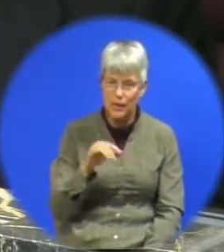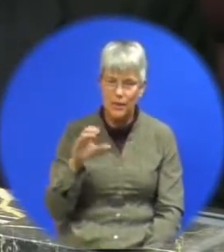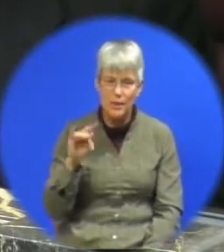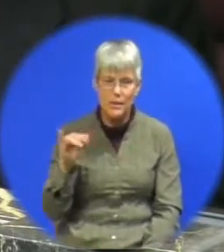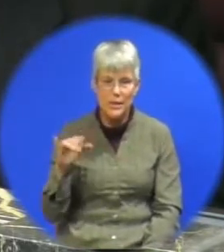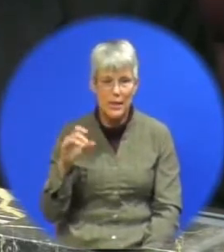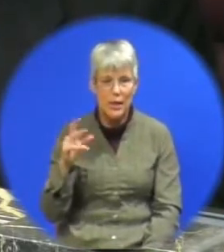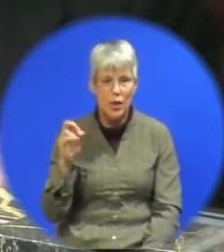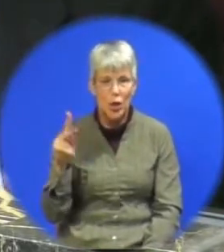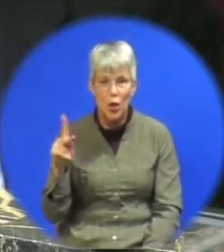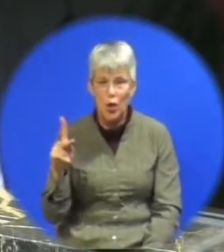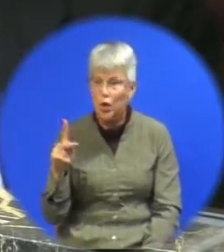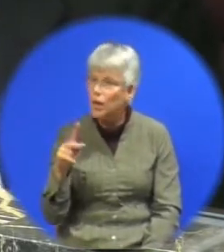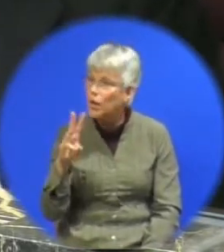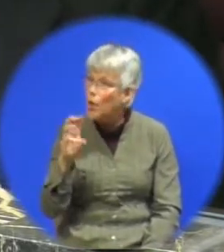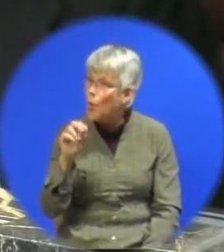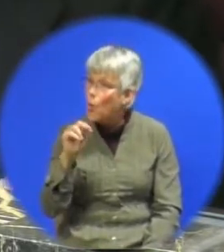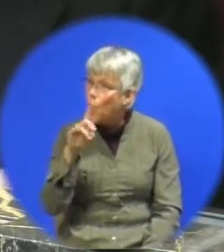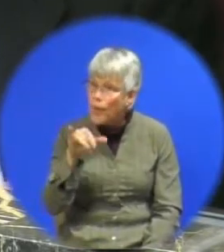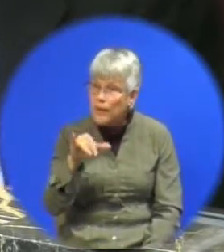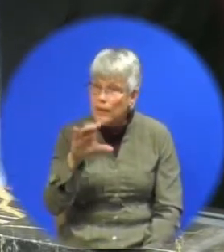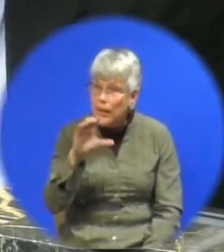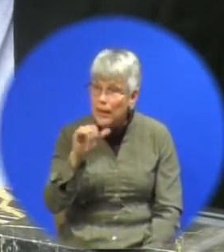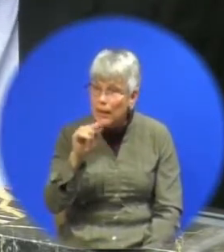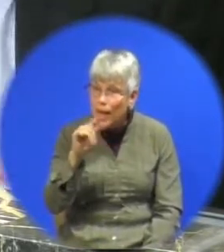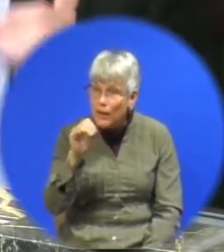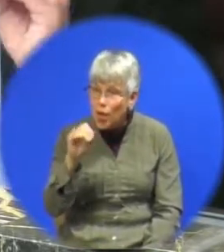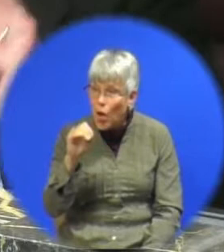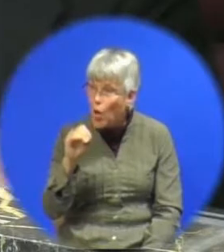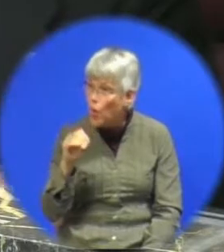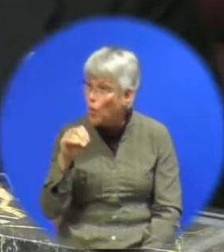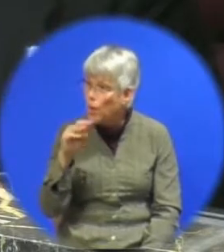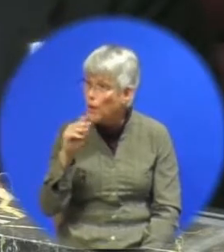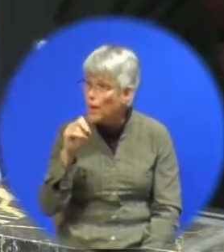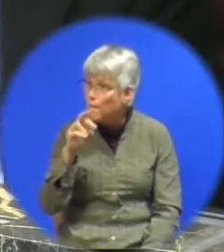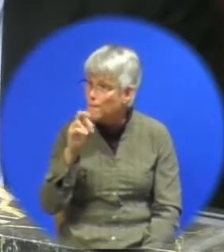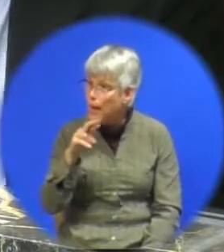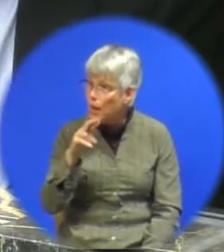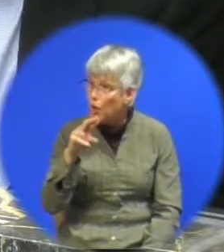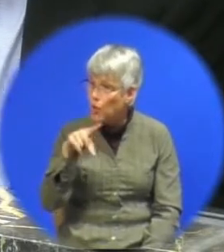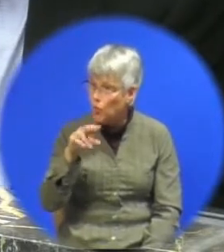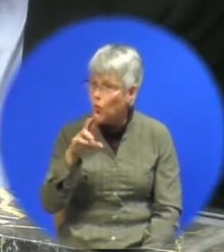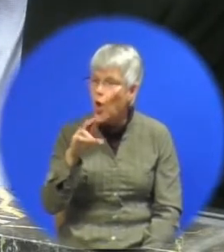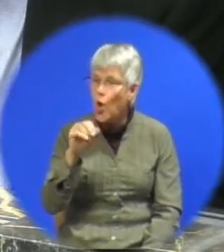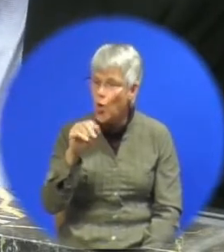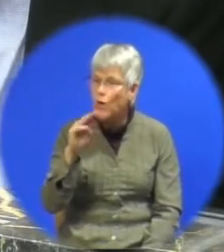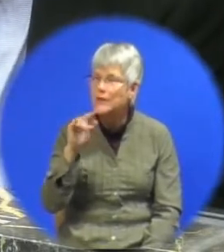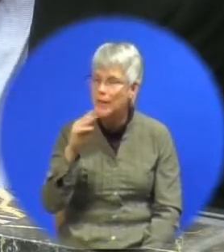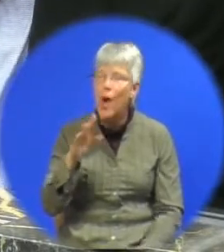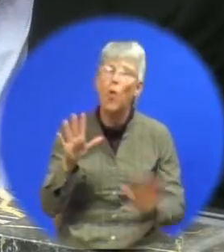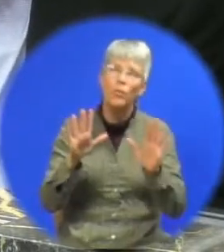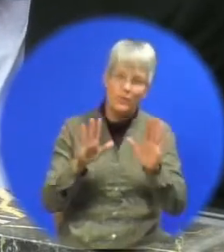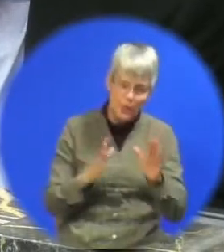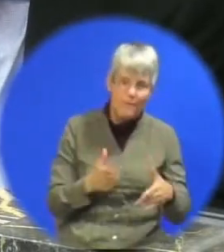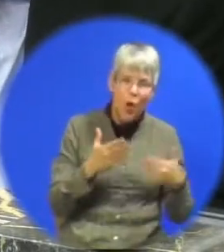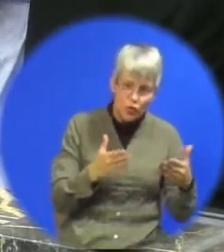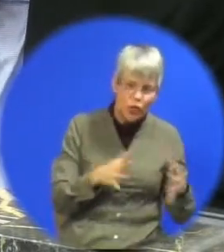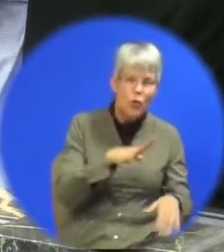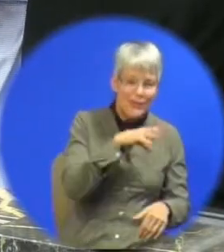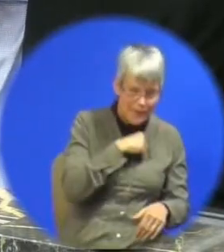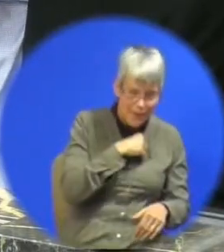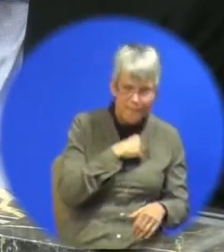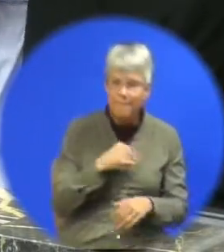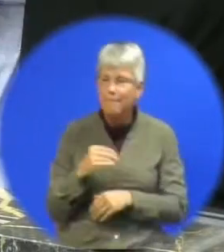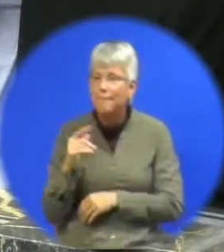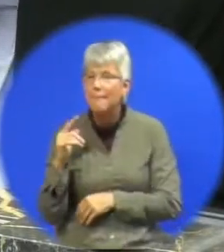Mayor Pro Tem, if you'll present that resolution, please. Mayor, I'm make Do I have a motion. motion that we accept that resolution? So moved. Do I have a second?